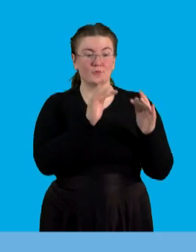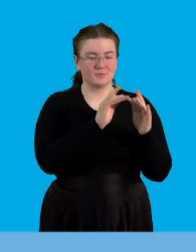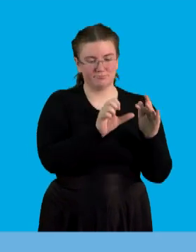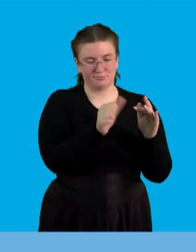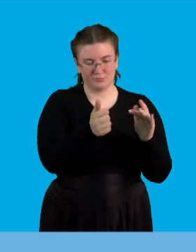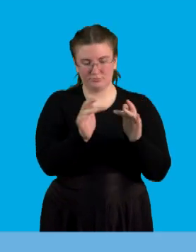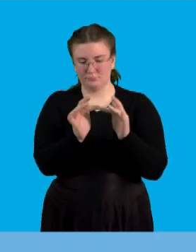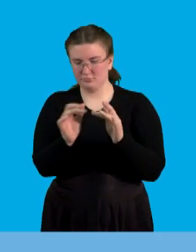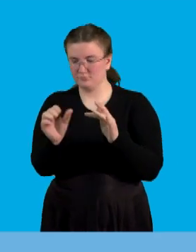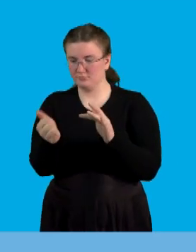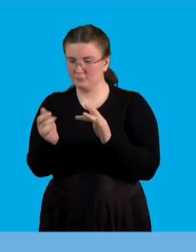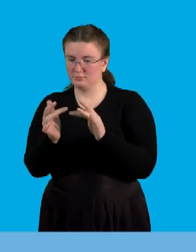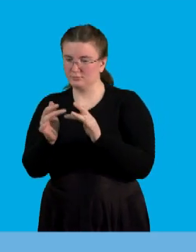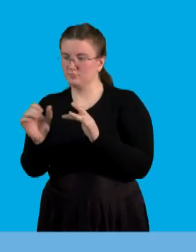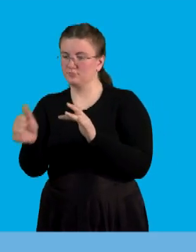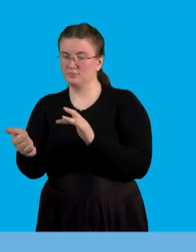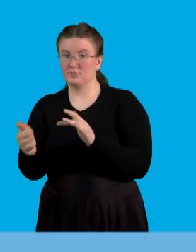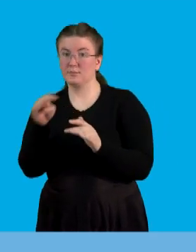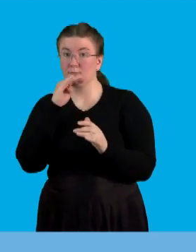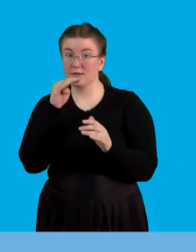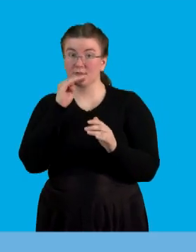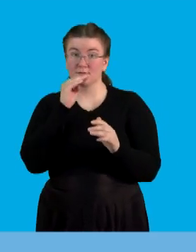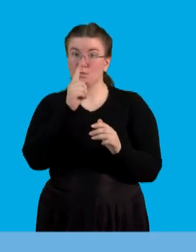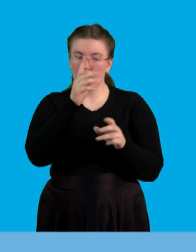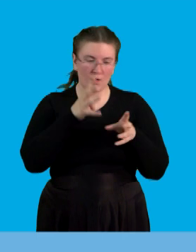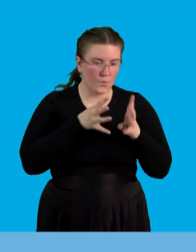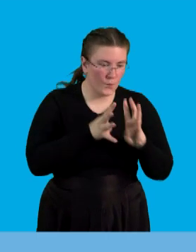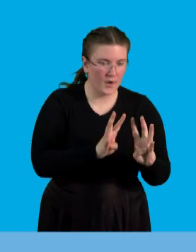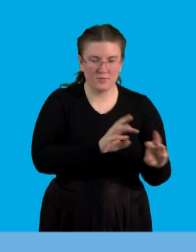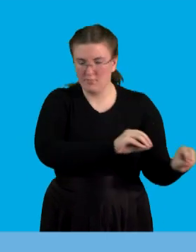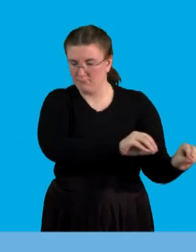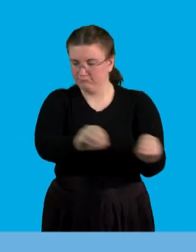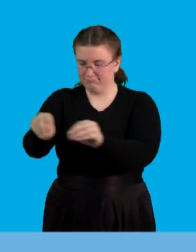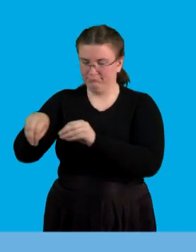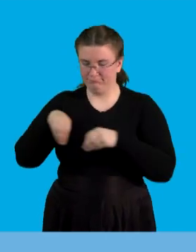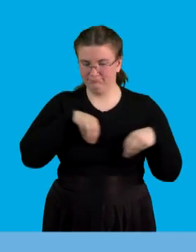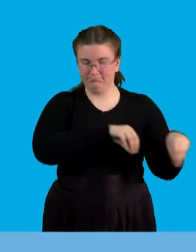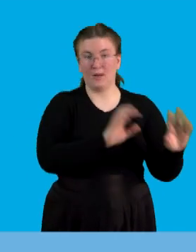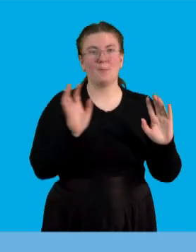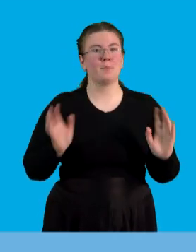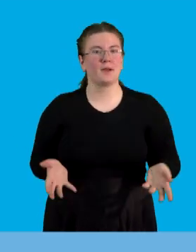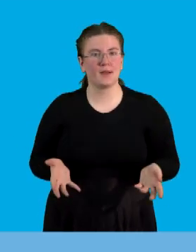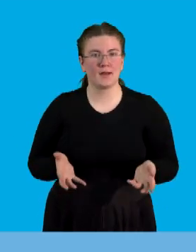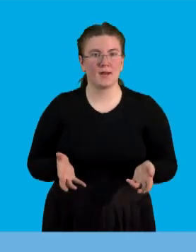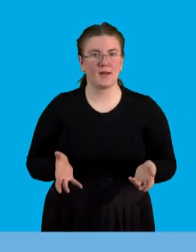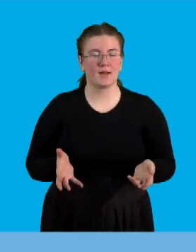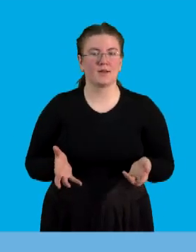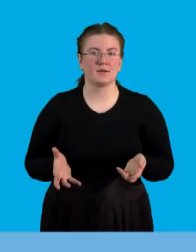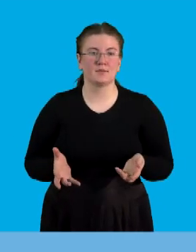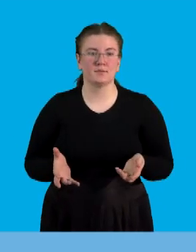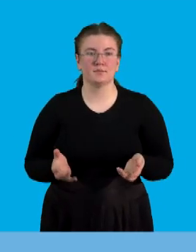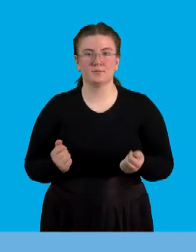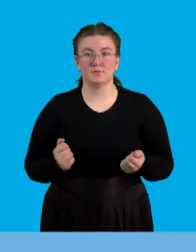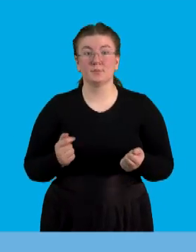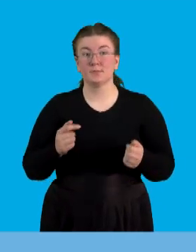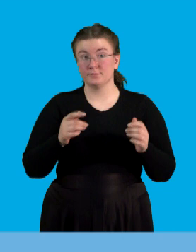be connected one after the other, so that means the current doesn't have any other pathway to follow, only just that one. So a